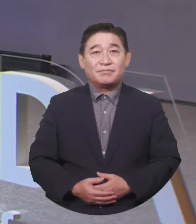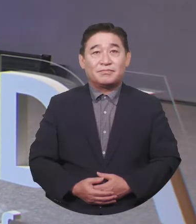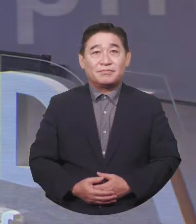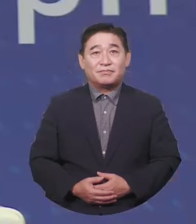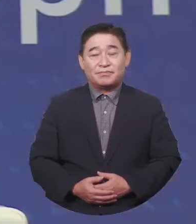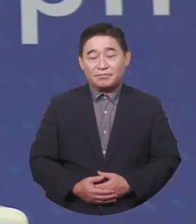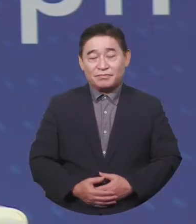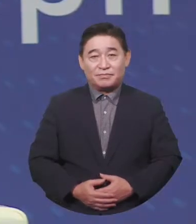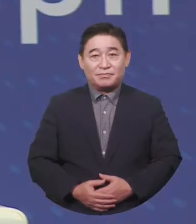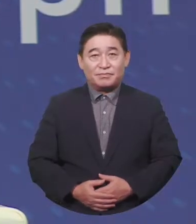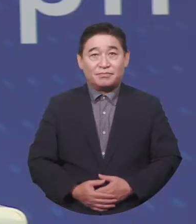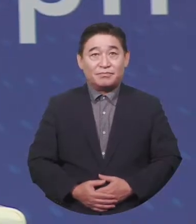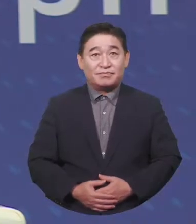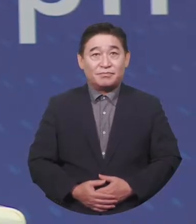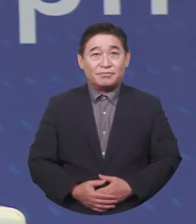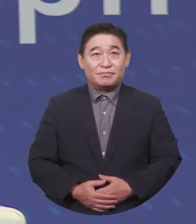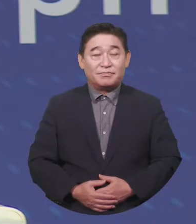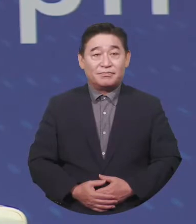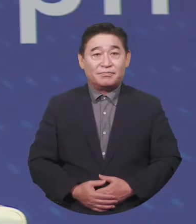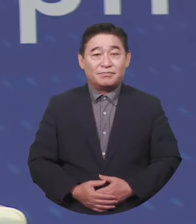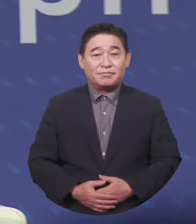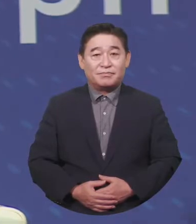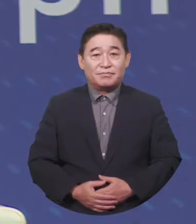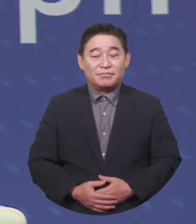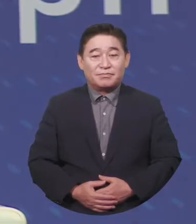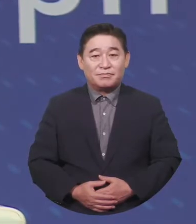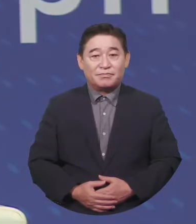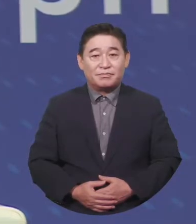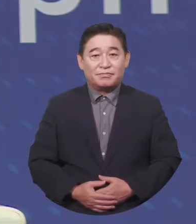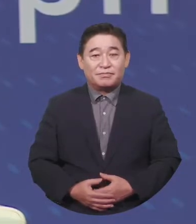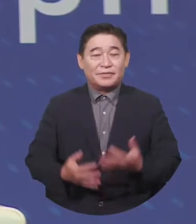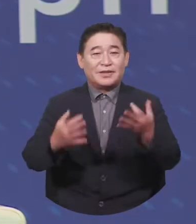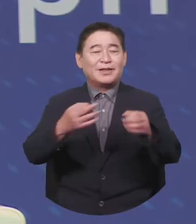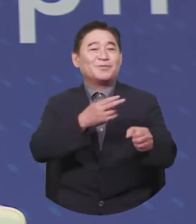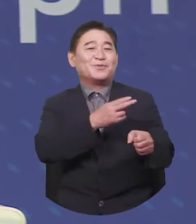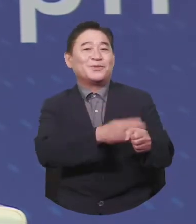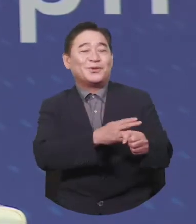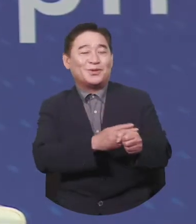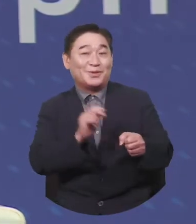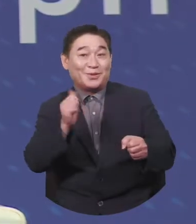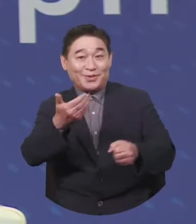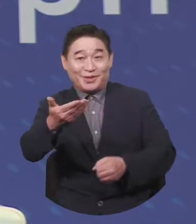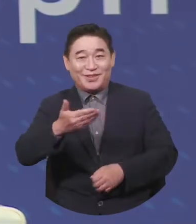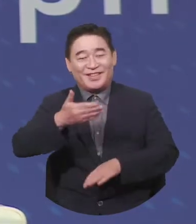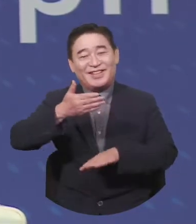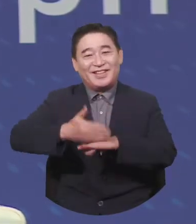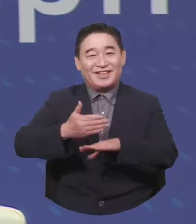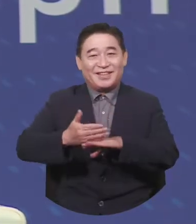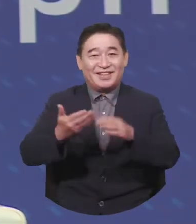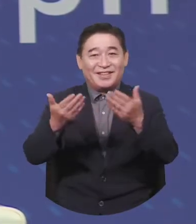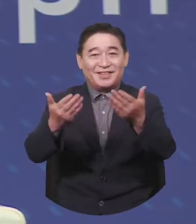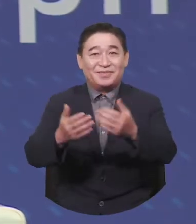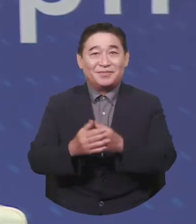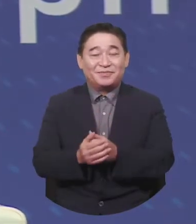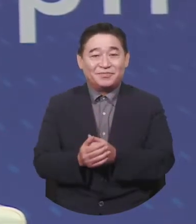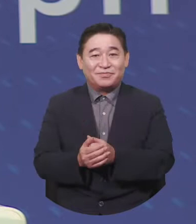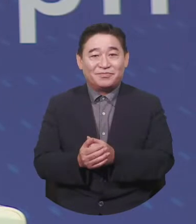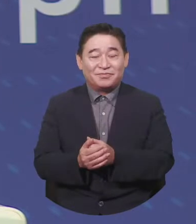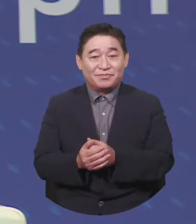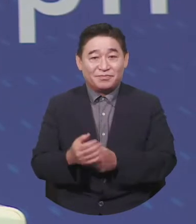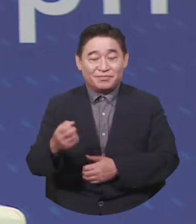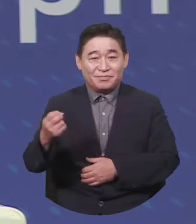Okay, it's working. Yeah, thank you so much, Professor Kim, moderator, and thank you so much, Professor Sohn, President Sohn,